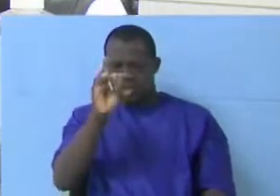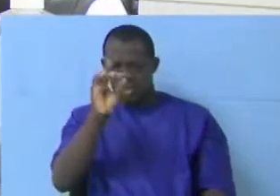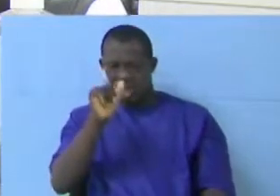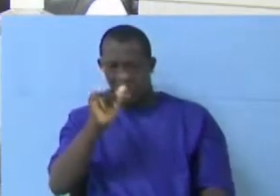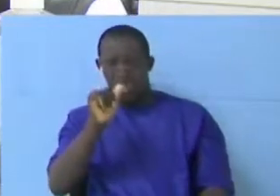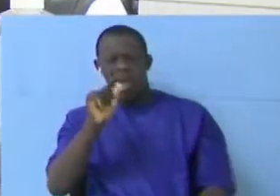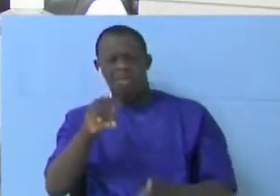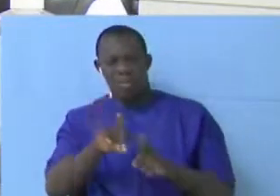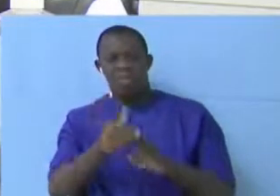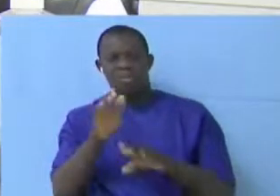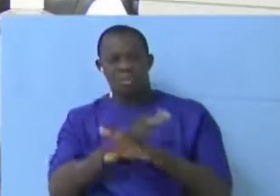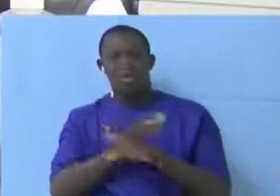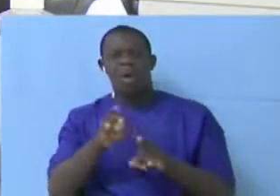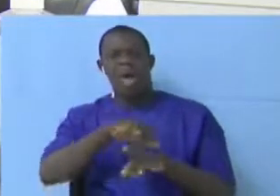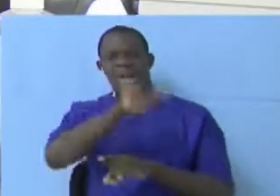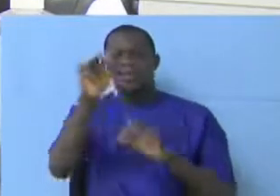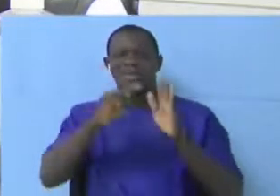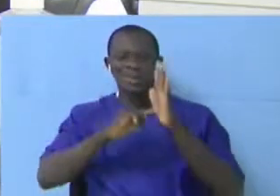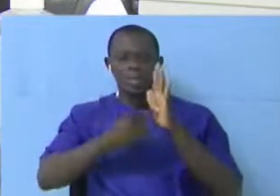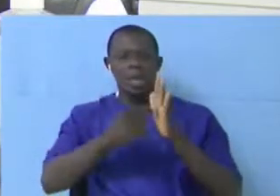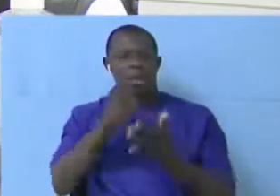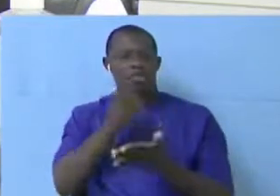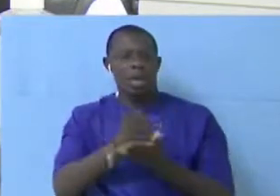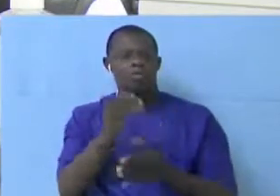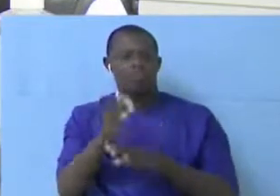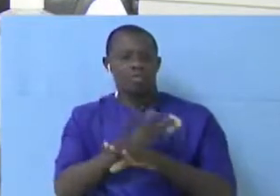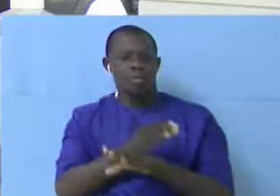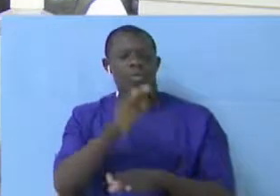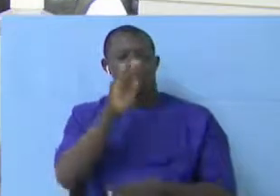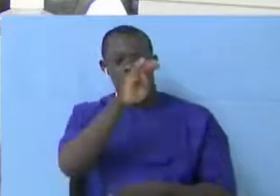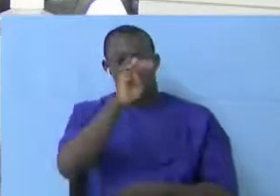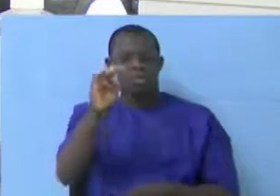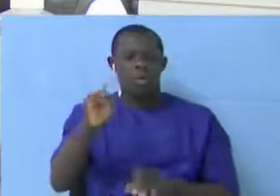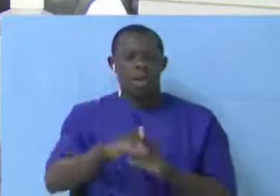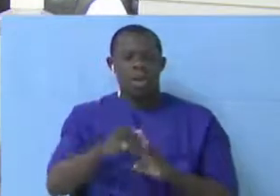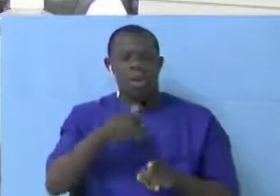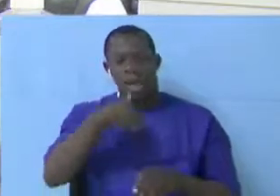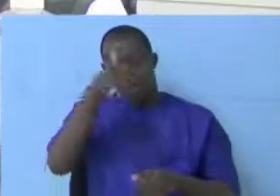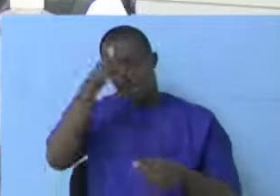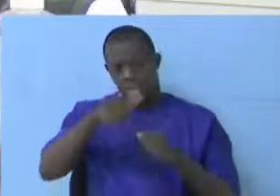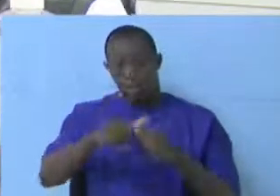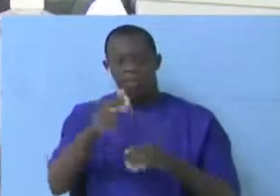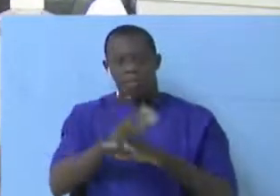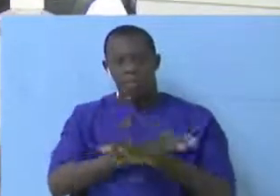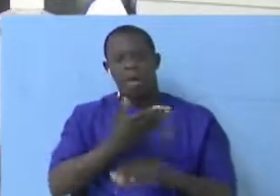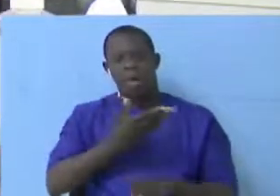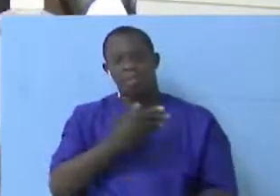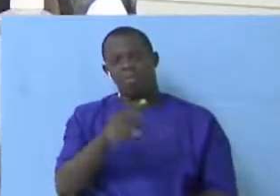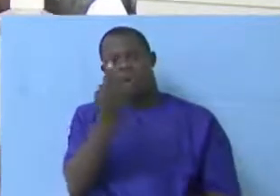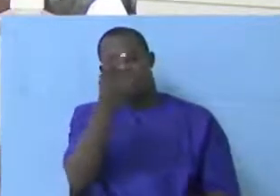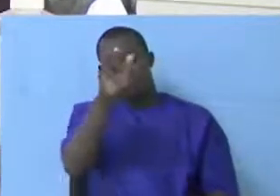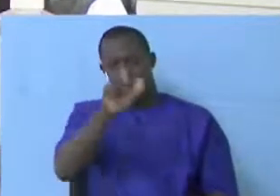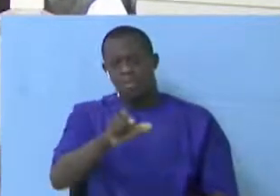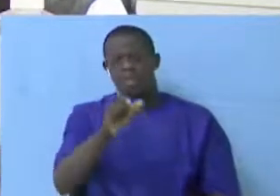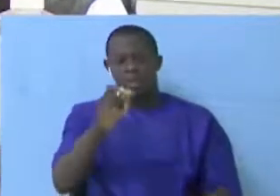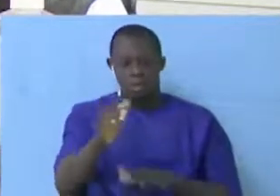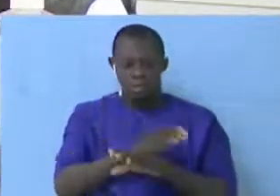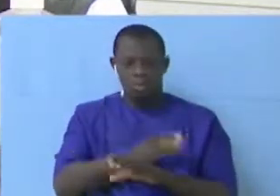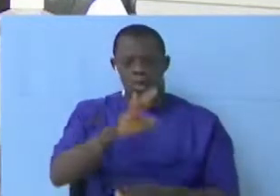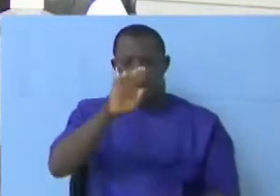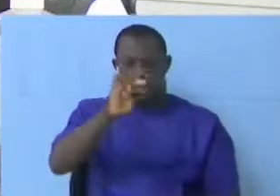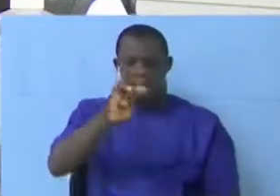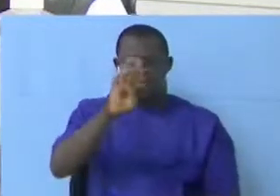Divest teacher. And Central Bank. Central Bank. I remember there was one move at the time. So all of these expert